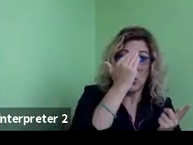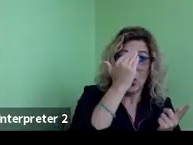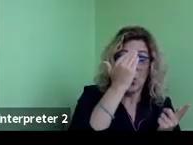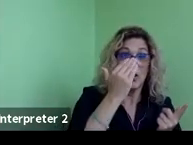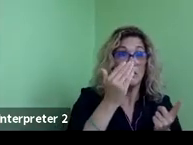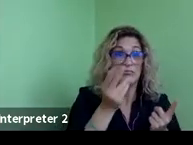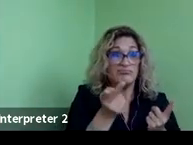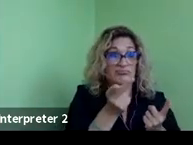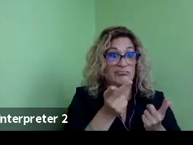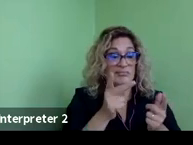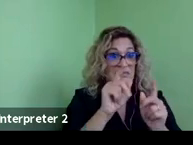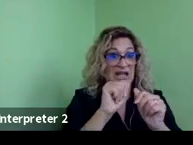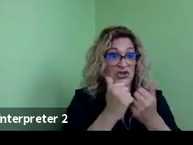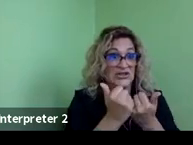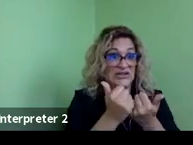well.